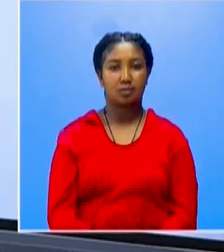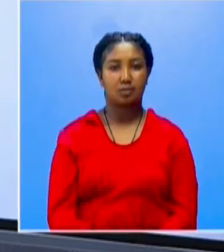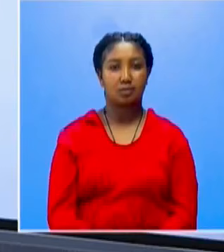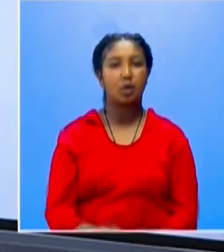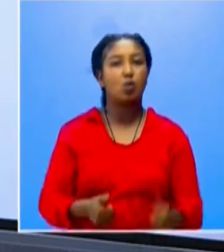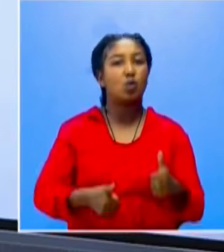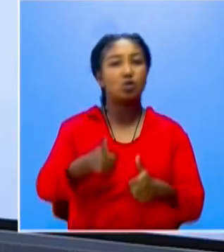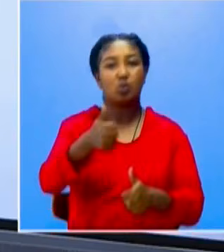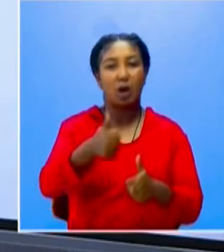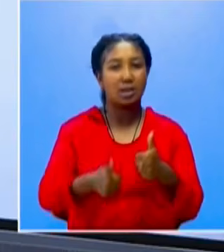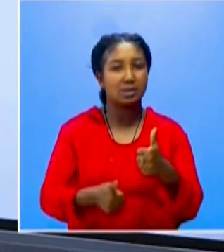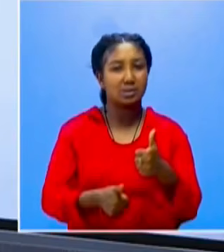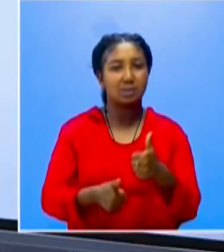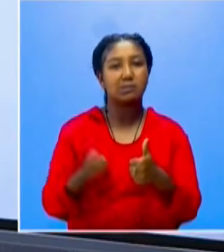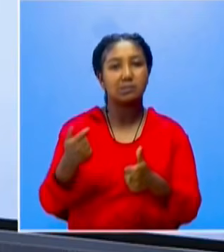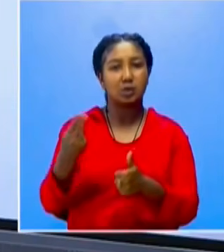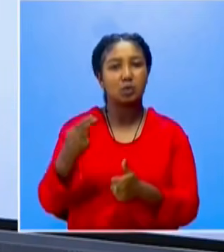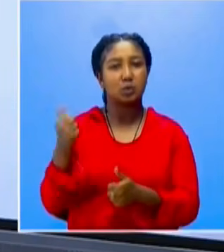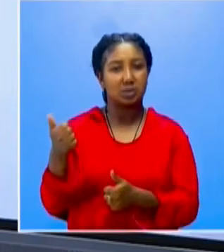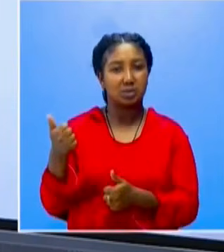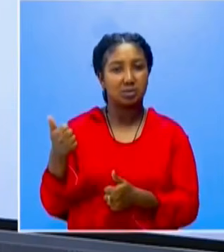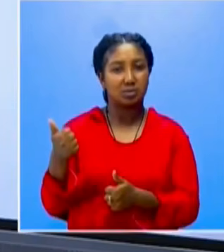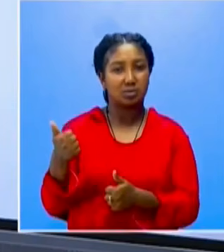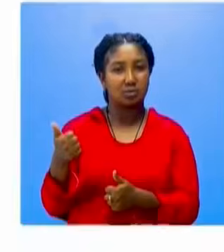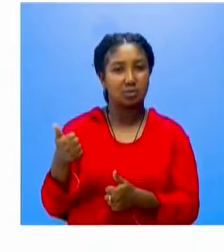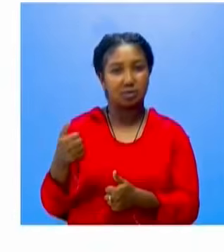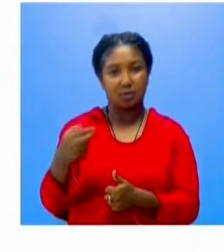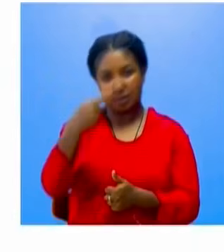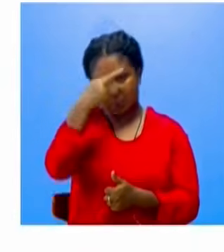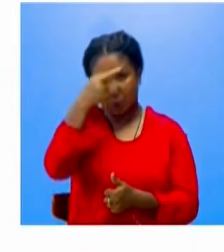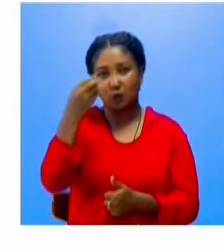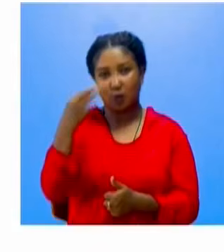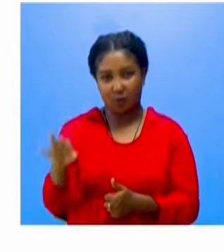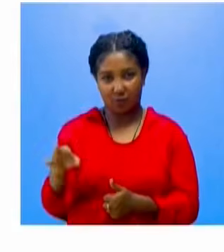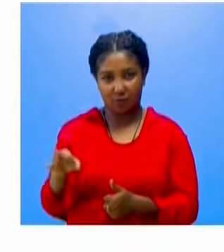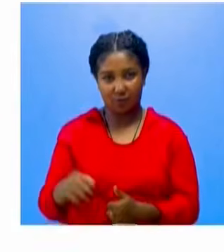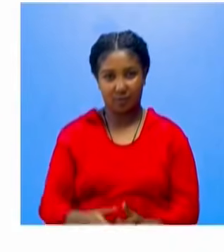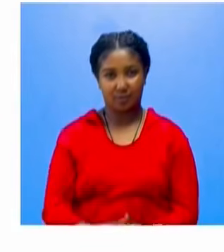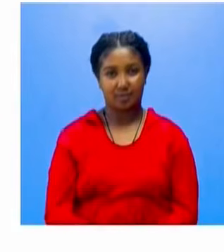Which one do you think we use for this? Yeah, because of.